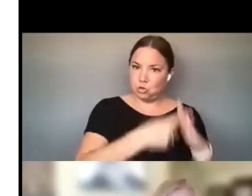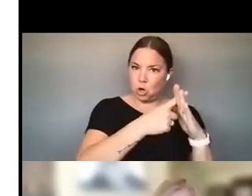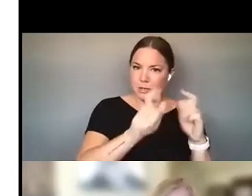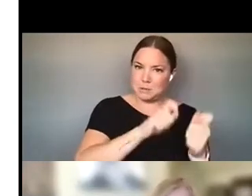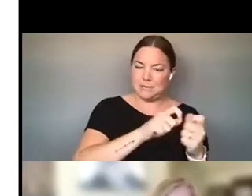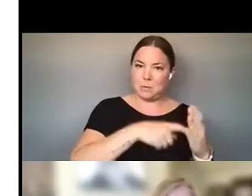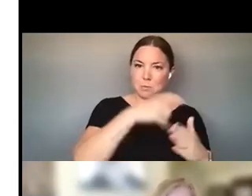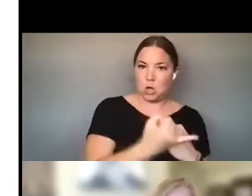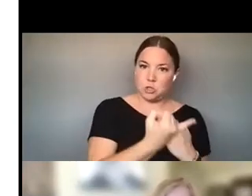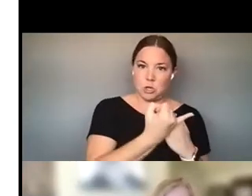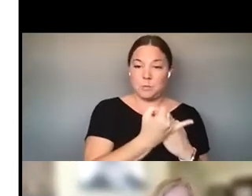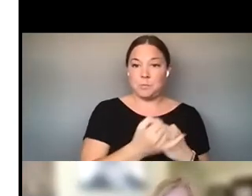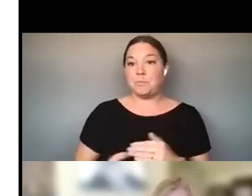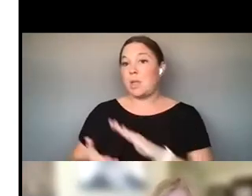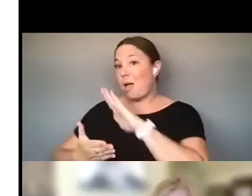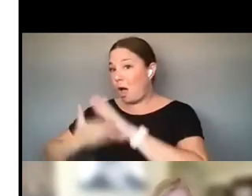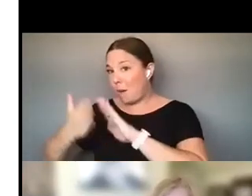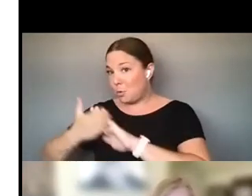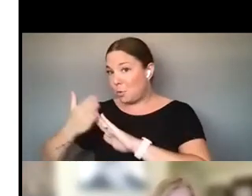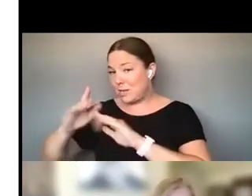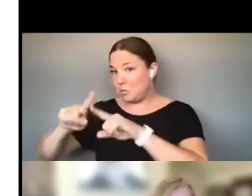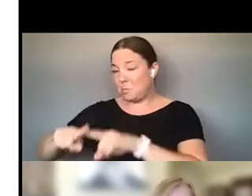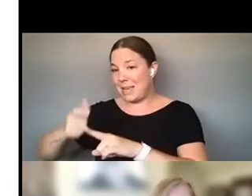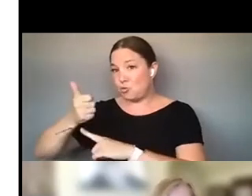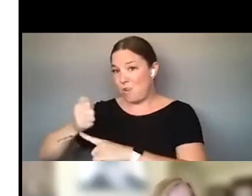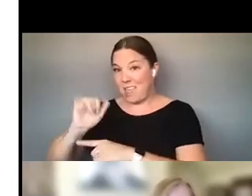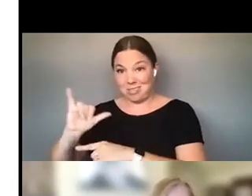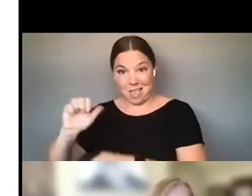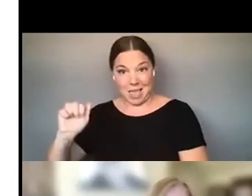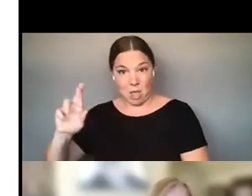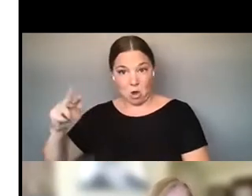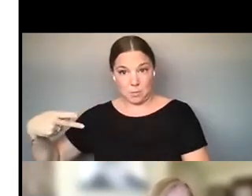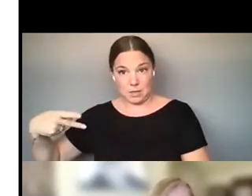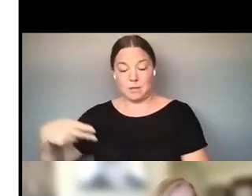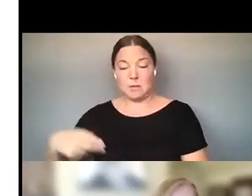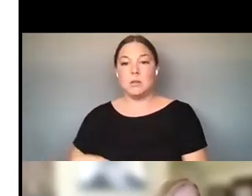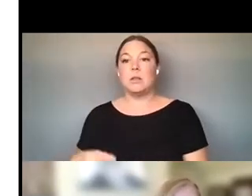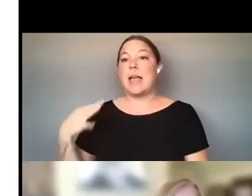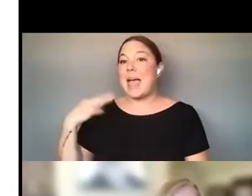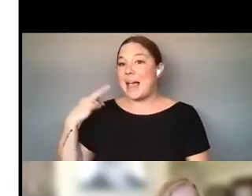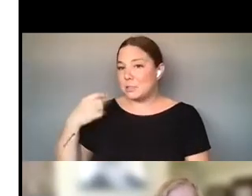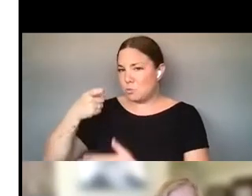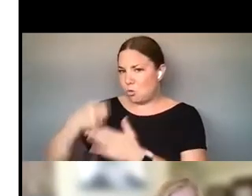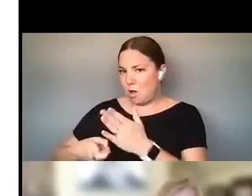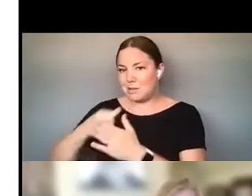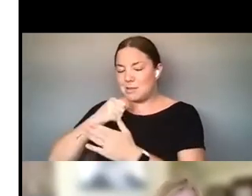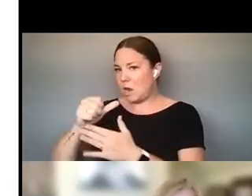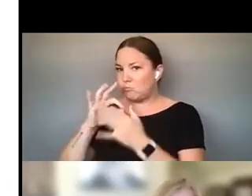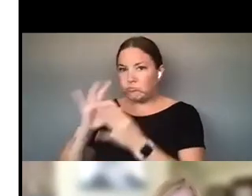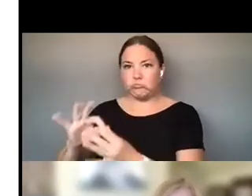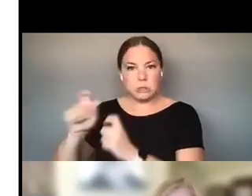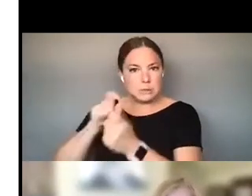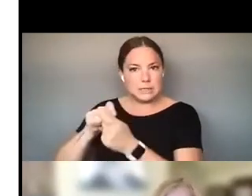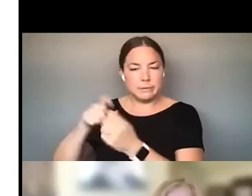operations-based grant, which ARP is, eligible costs are not tied to a specific